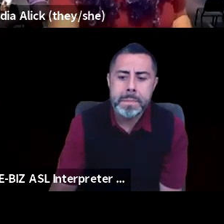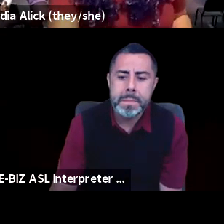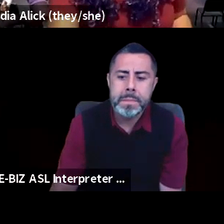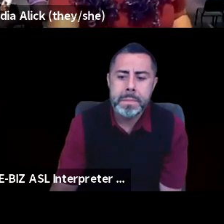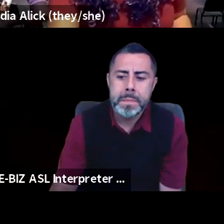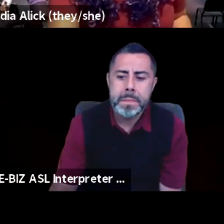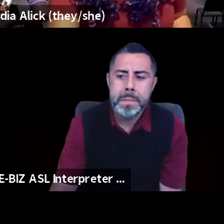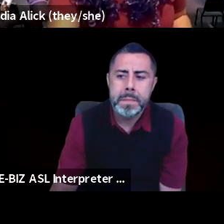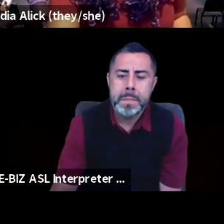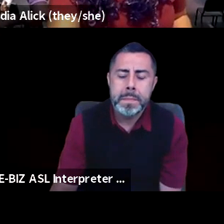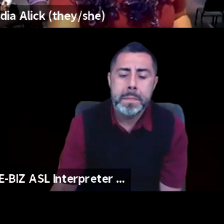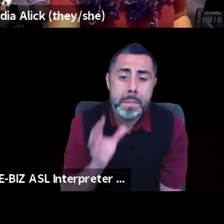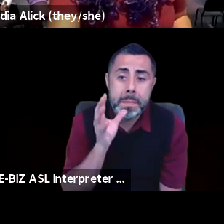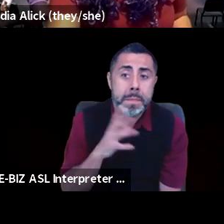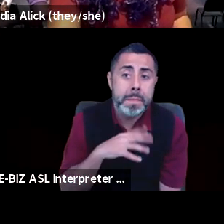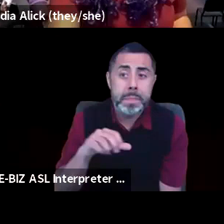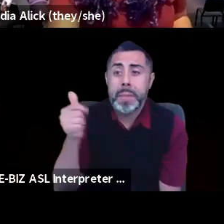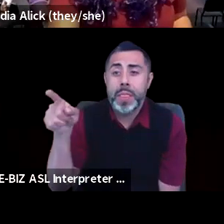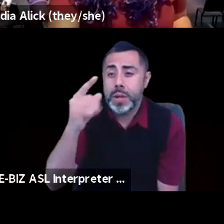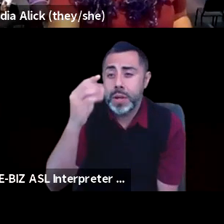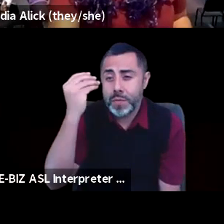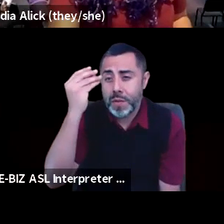Other reflections on reflecting?